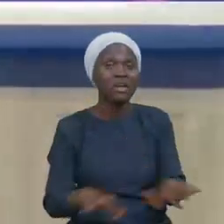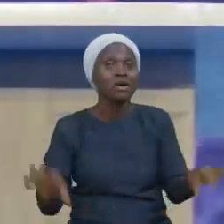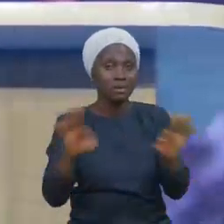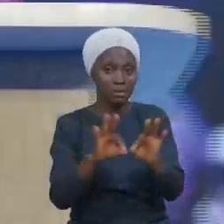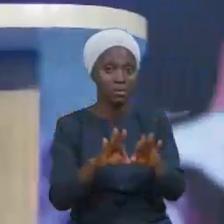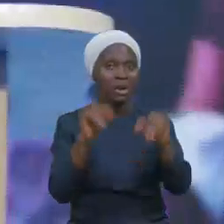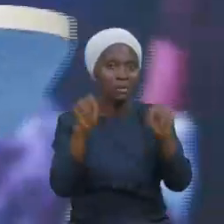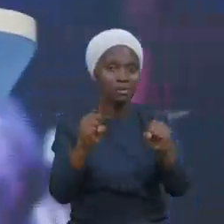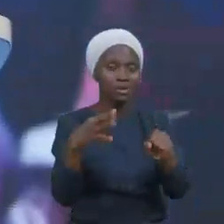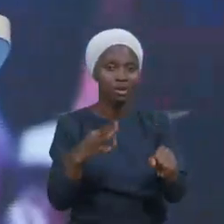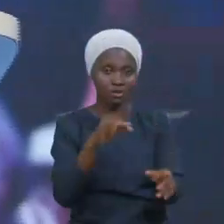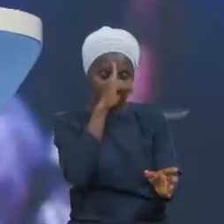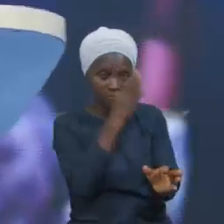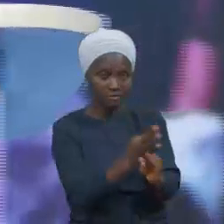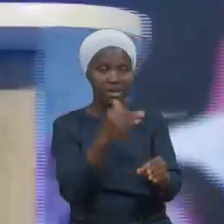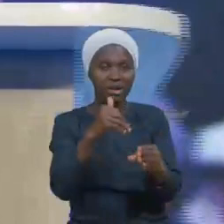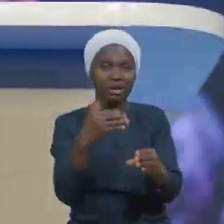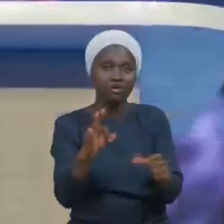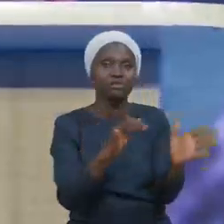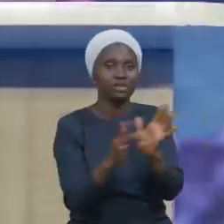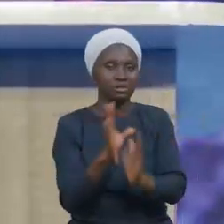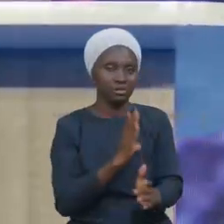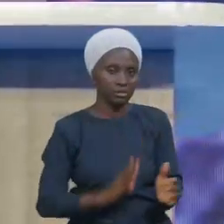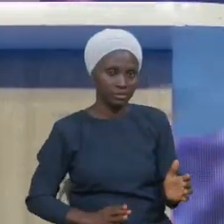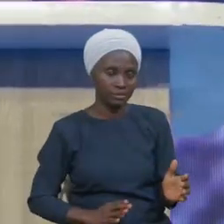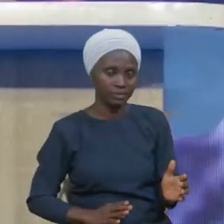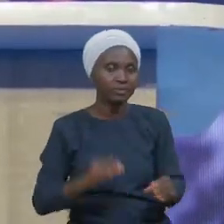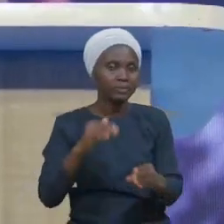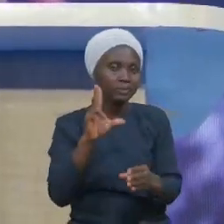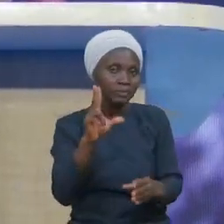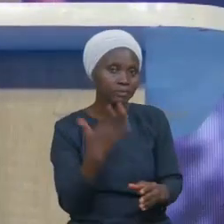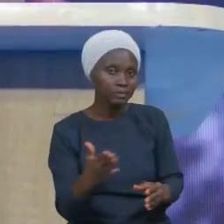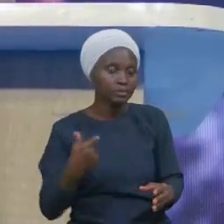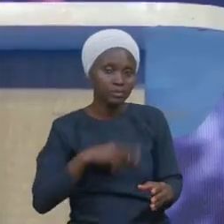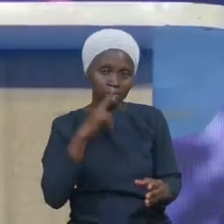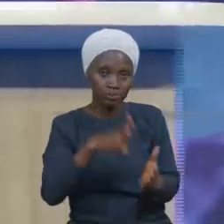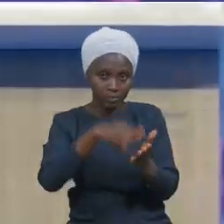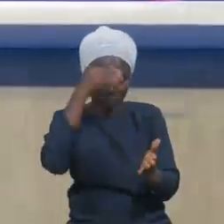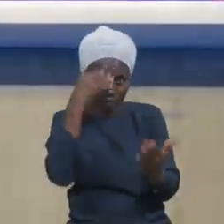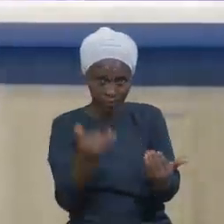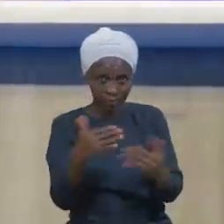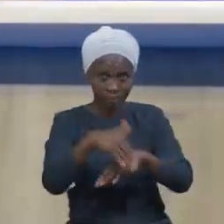faith of Jesus. Three things we're looking at tonight. Number one,